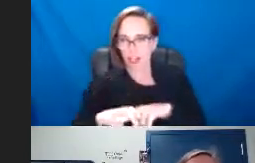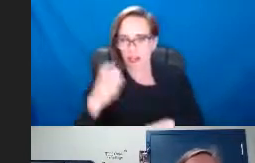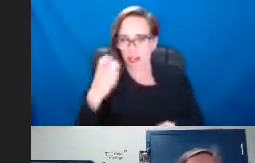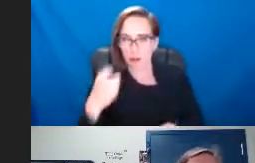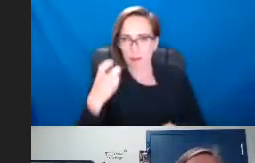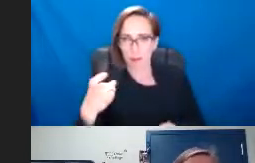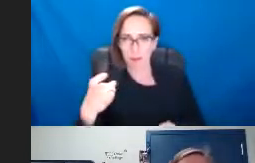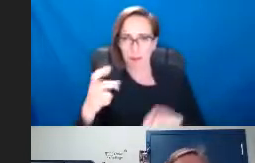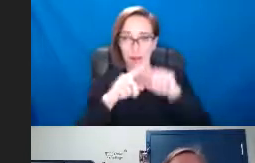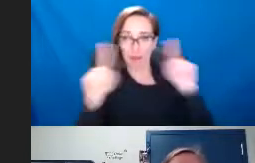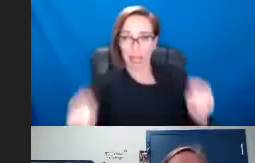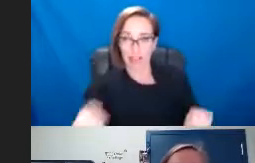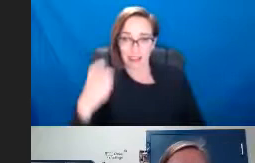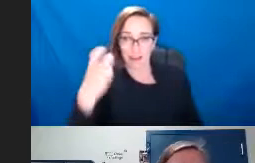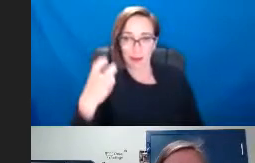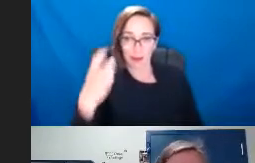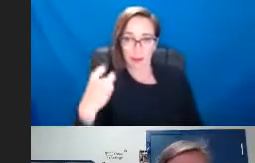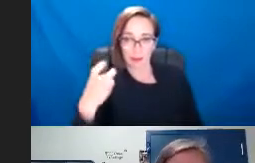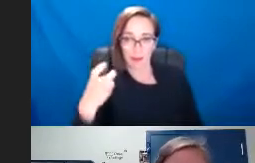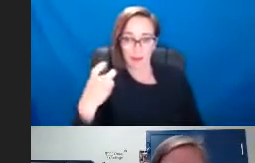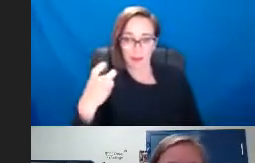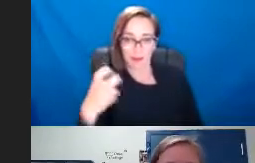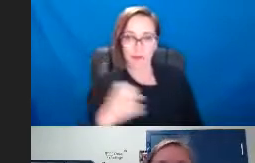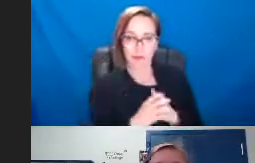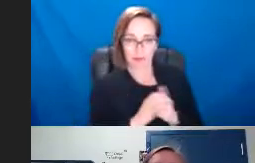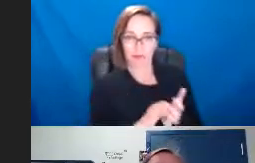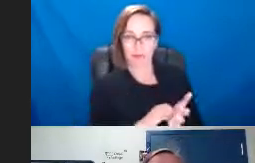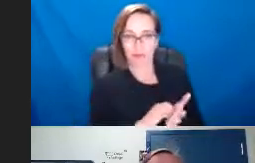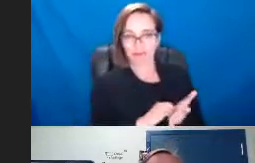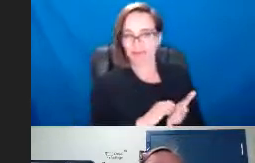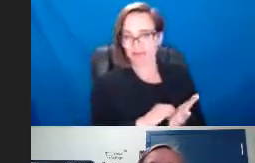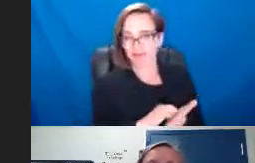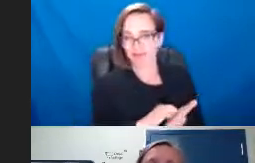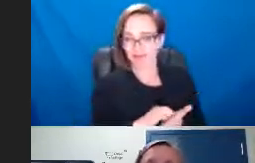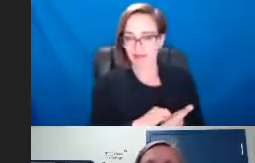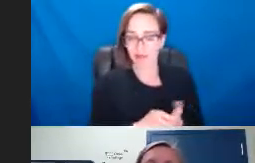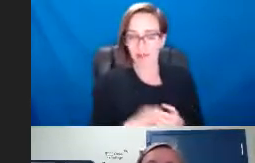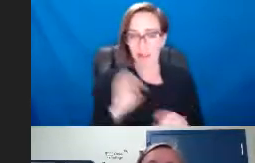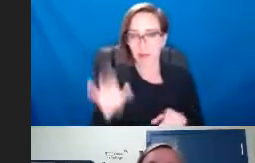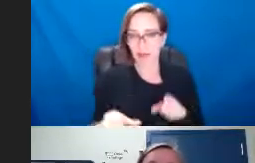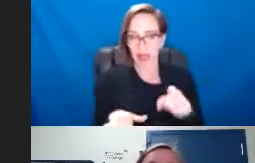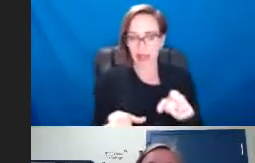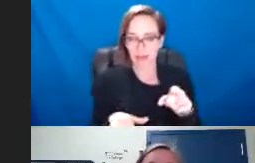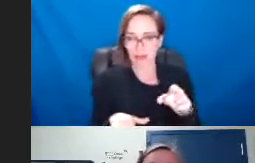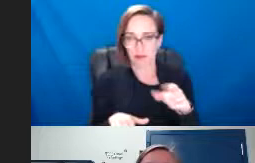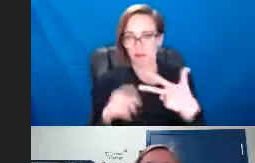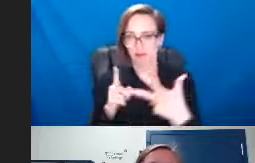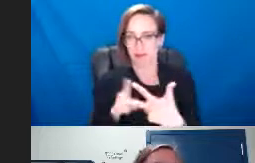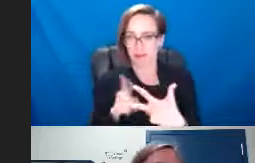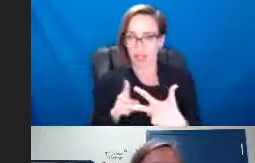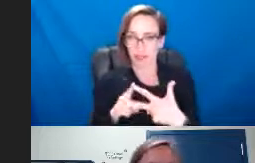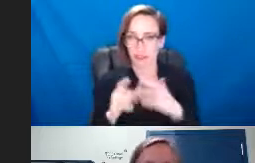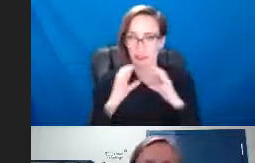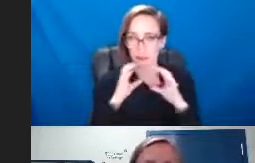might be someone moving to that chair. So it's a picture. I can't get much more from that, but I want you to be aware that, like I